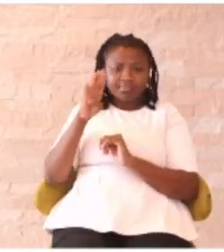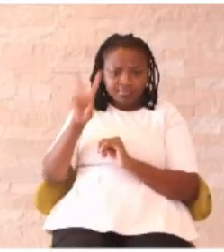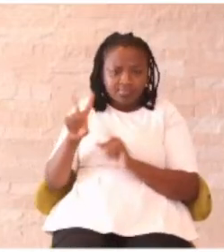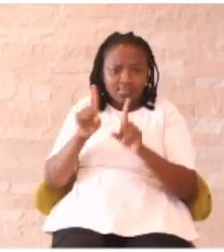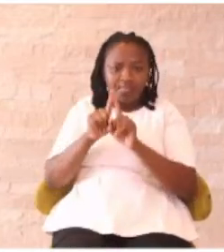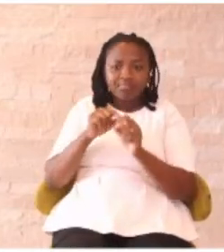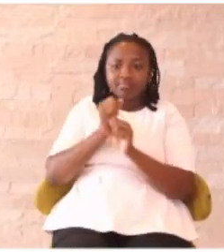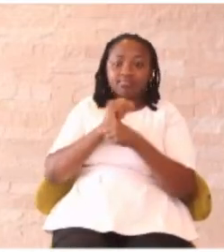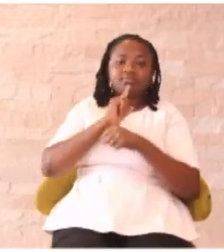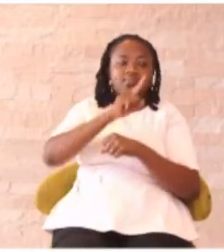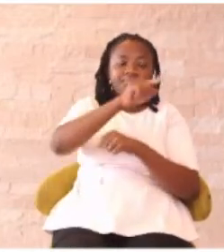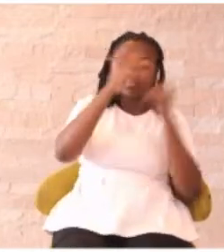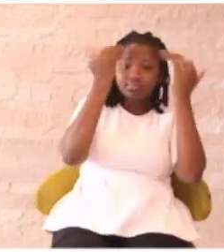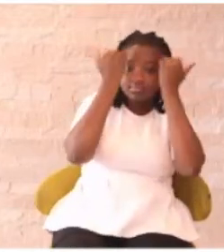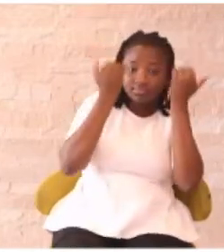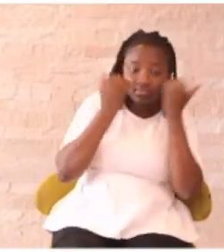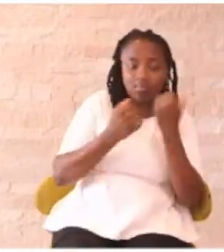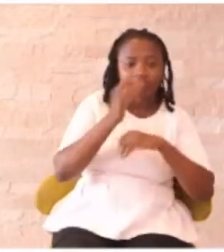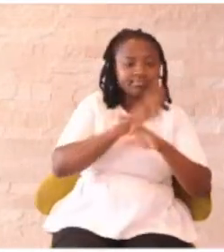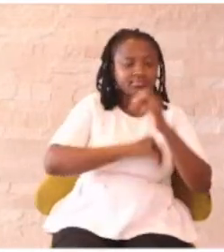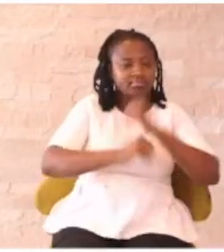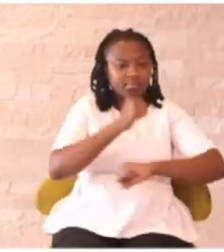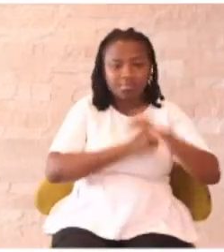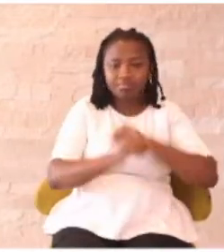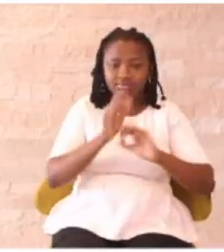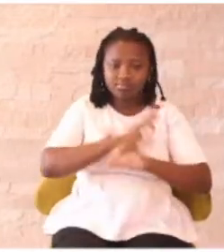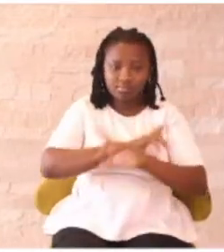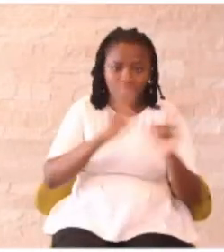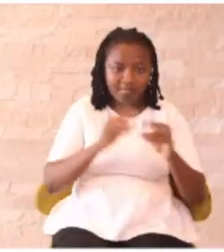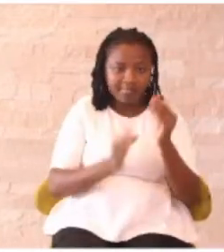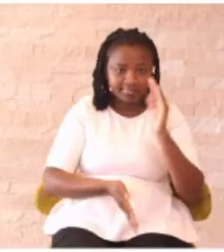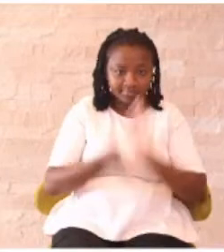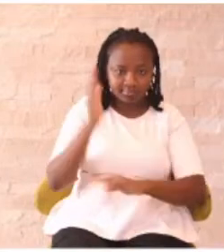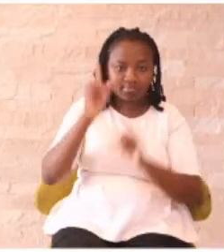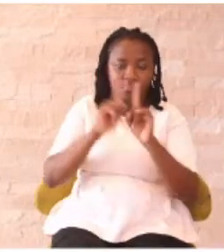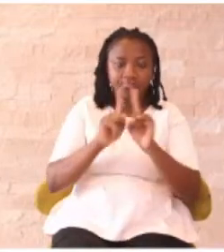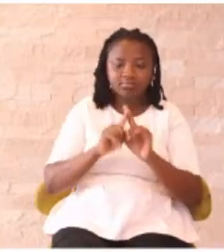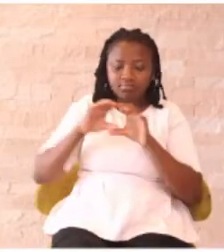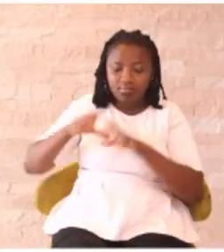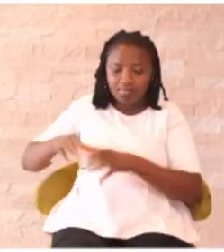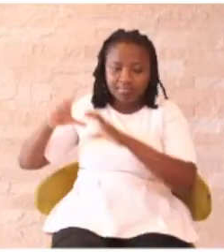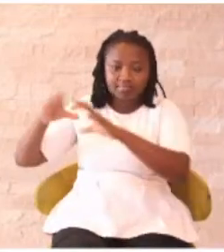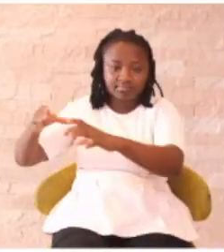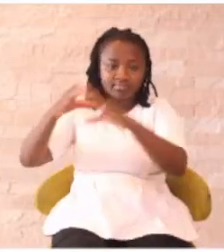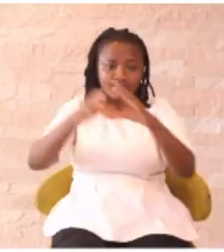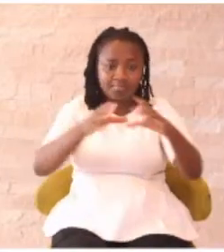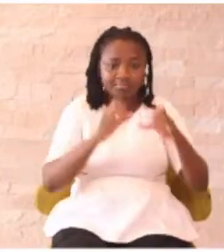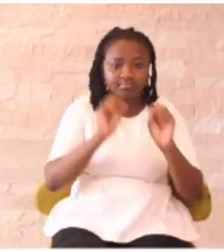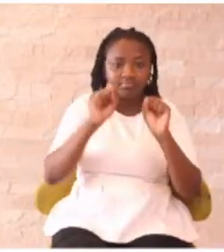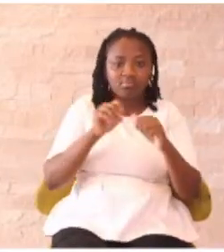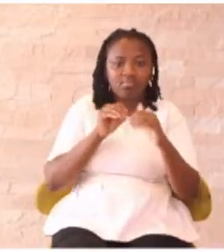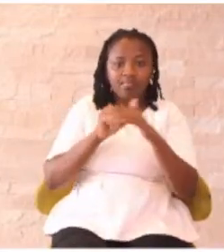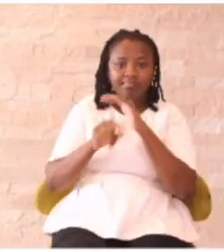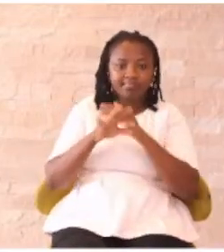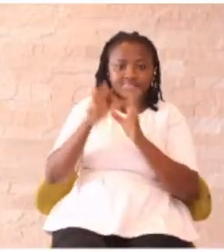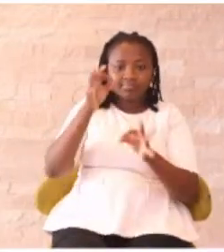is responsive and that communities are able to access, the justice services.